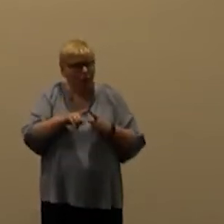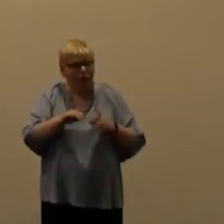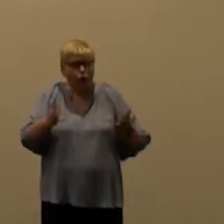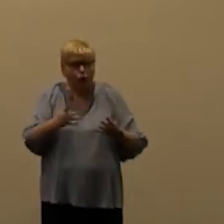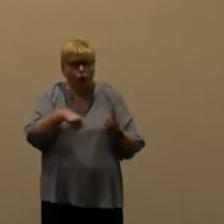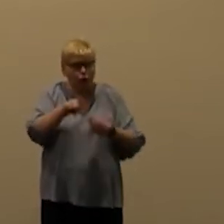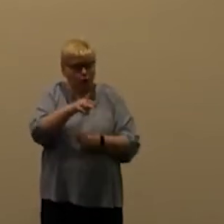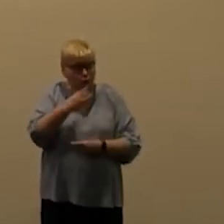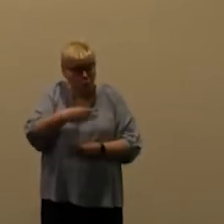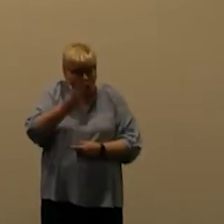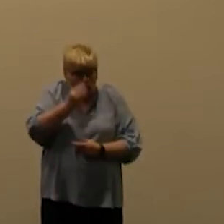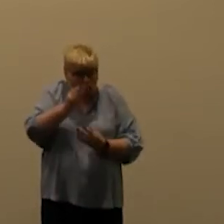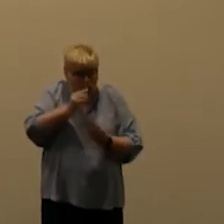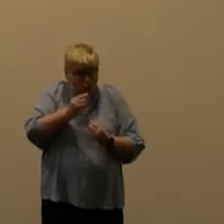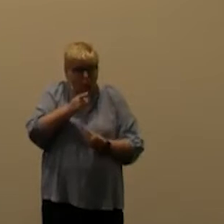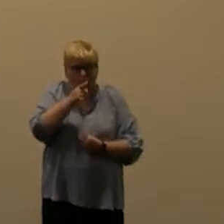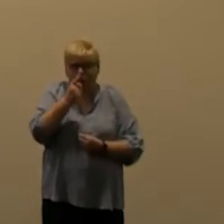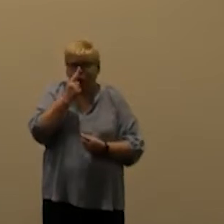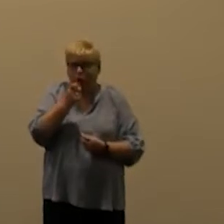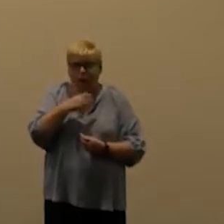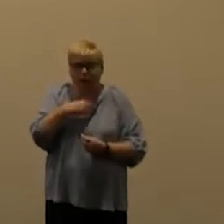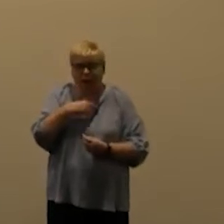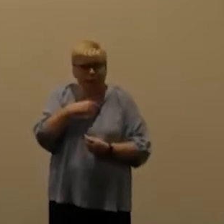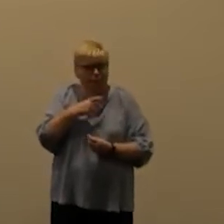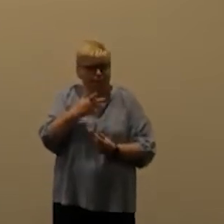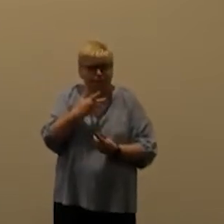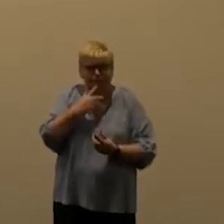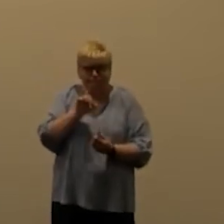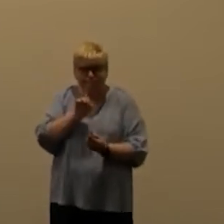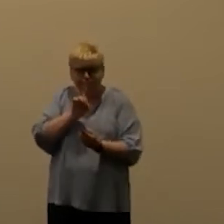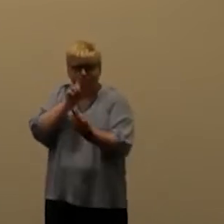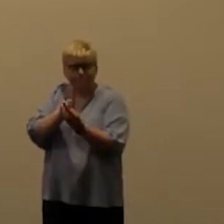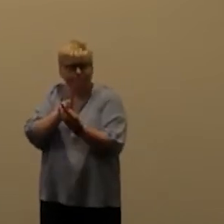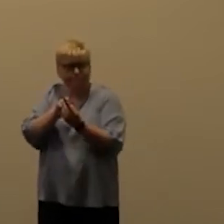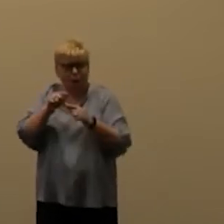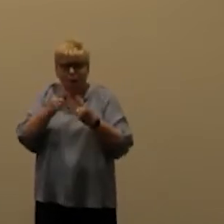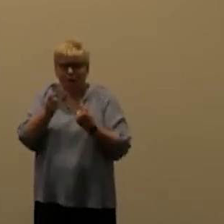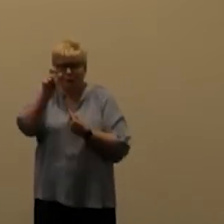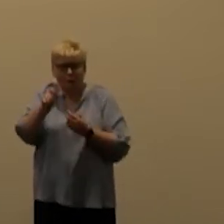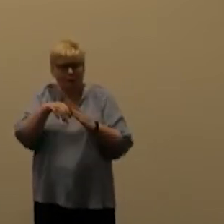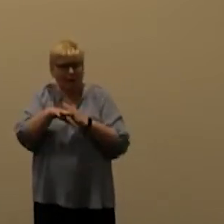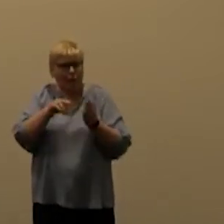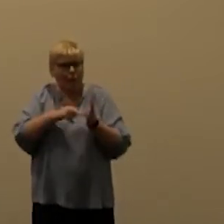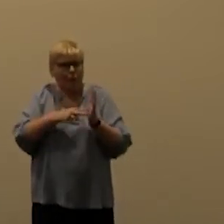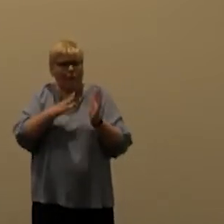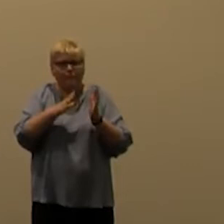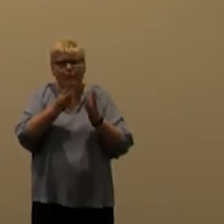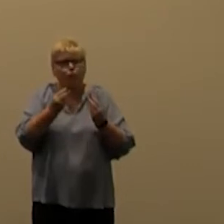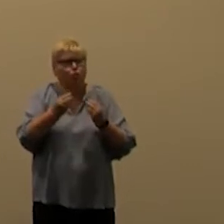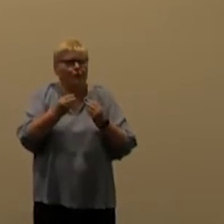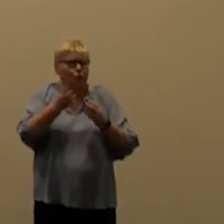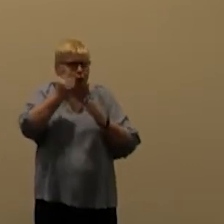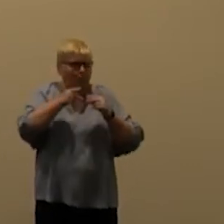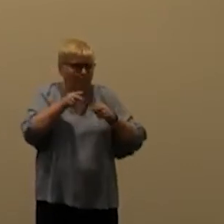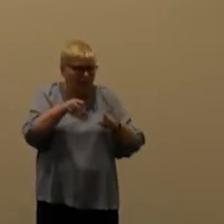wants to learn for themselves to go to particular areas within the organisation. You've got Microsoft Learning Pathways, or you've